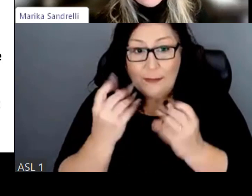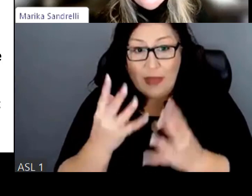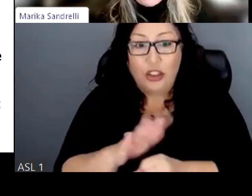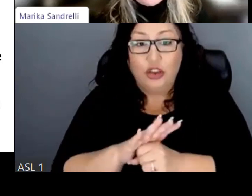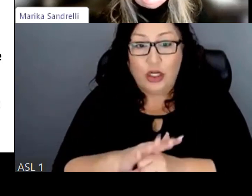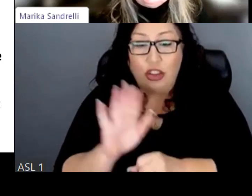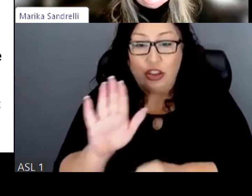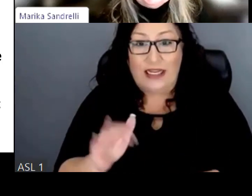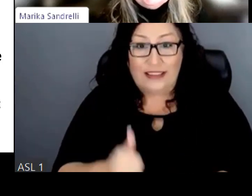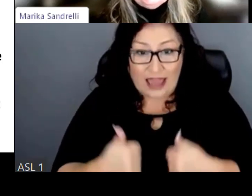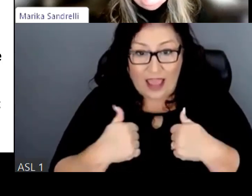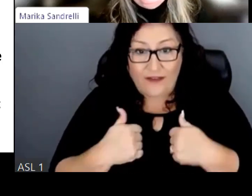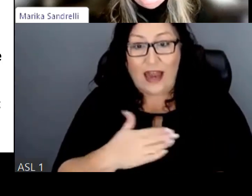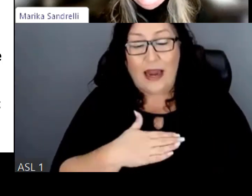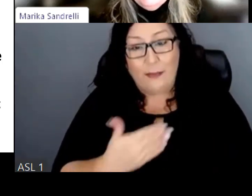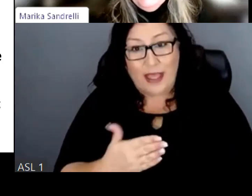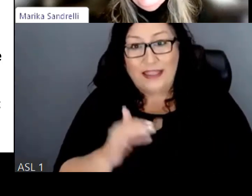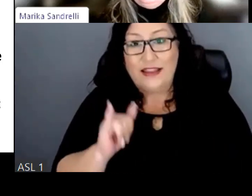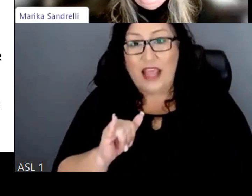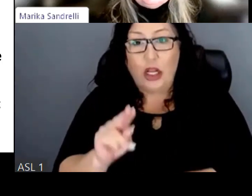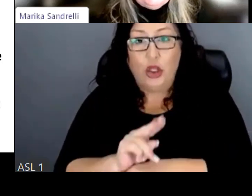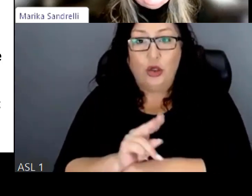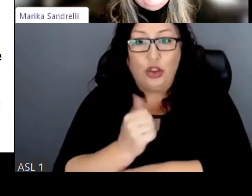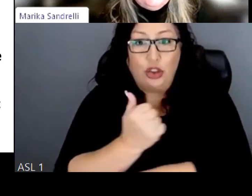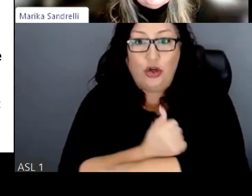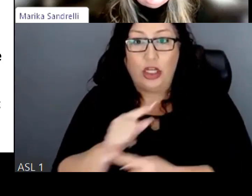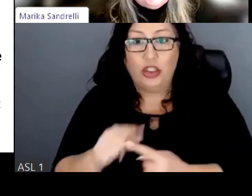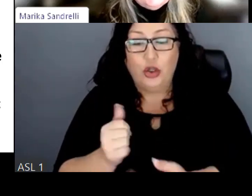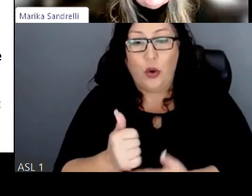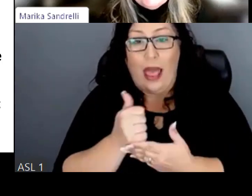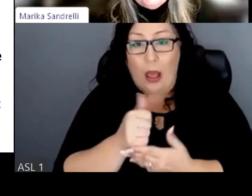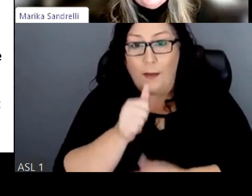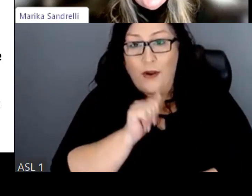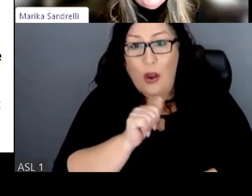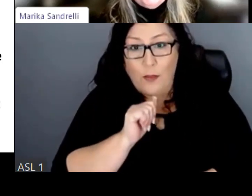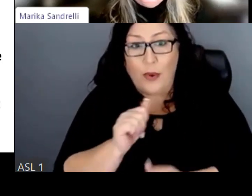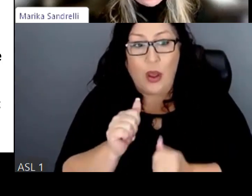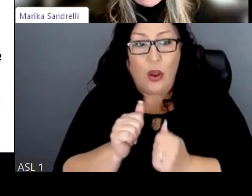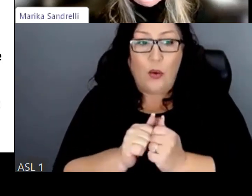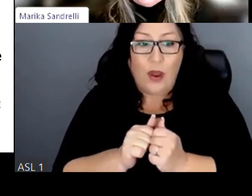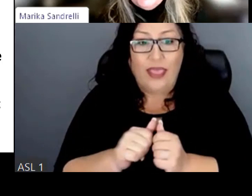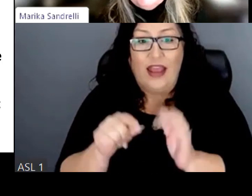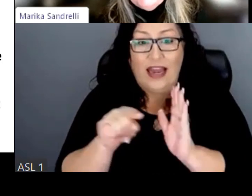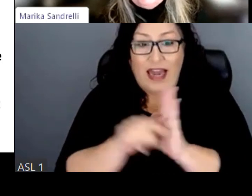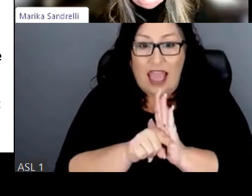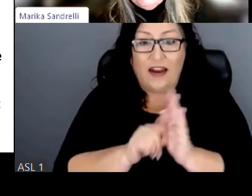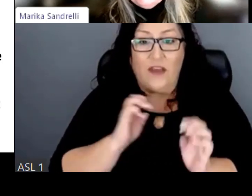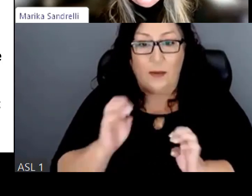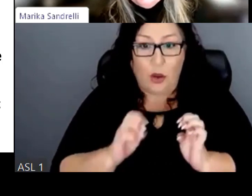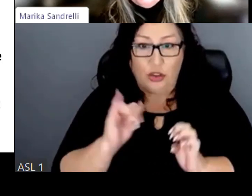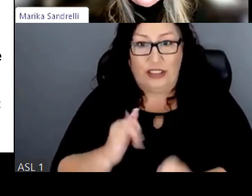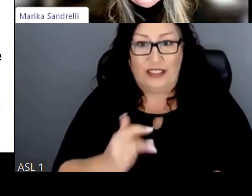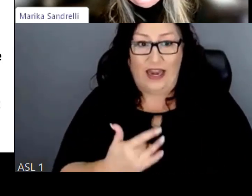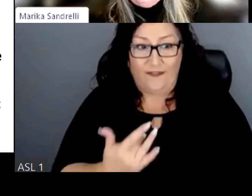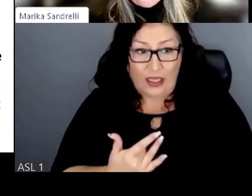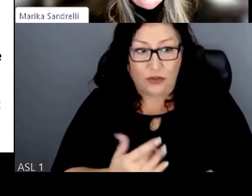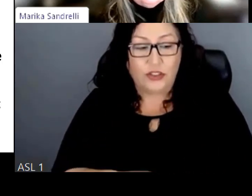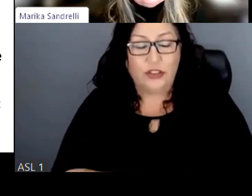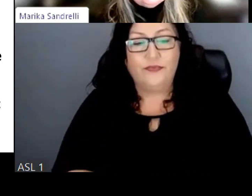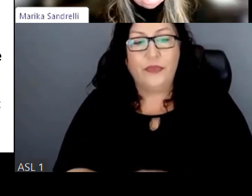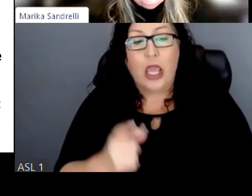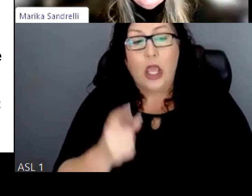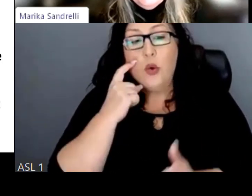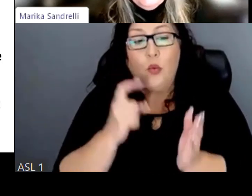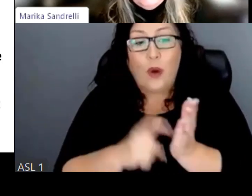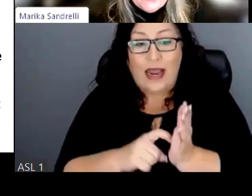identifies many stressors in his life and admits that he uses drugs to help cope with the strong negative emotions that he